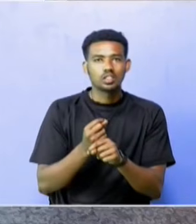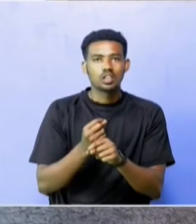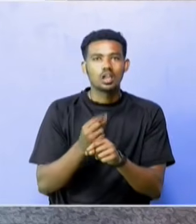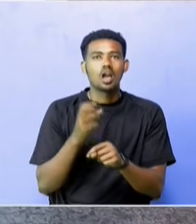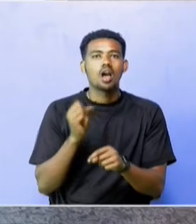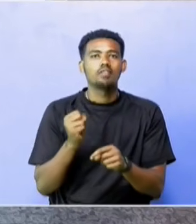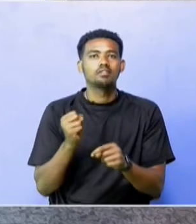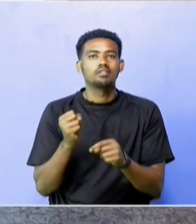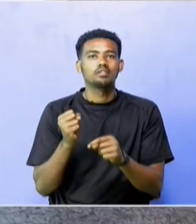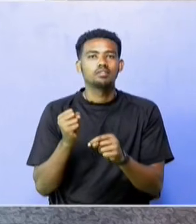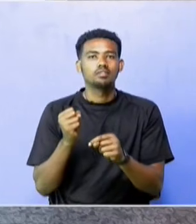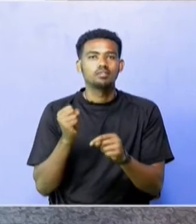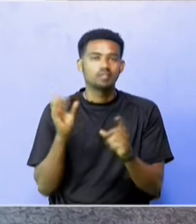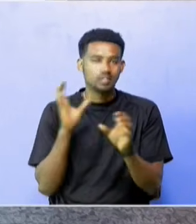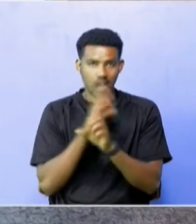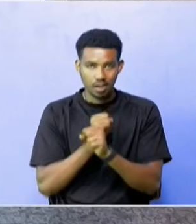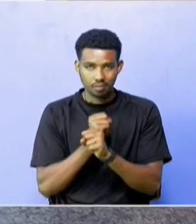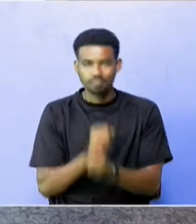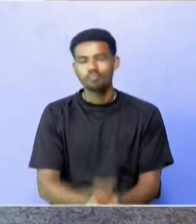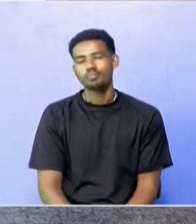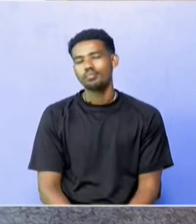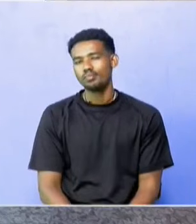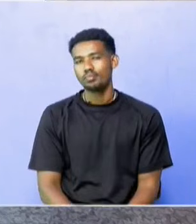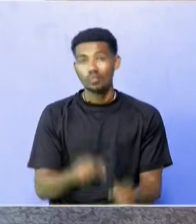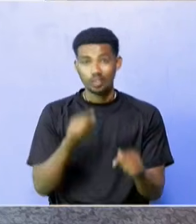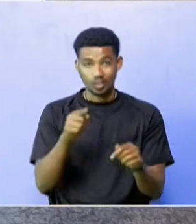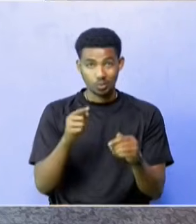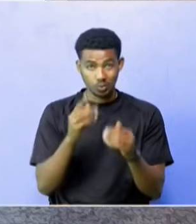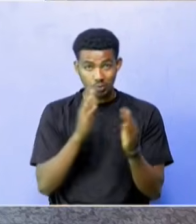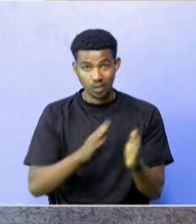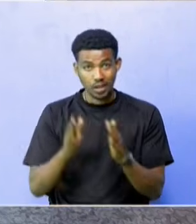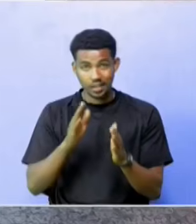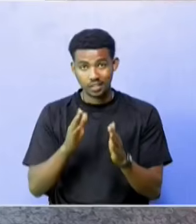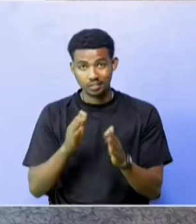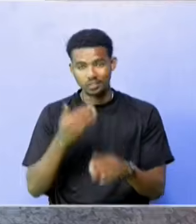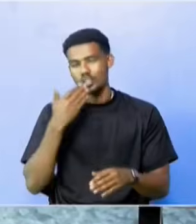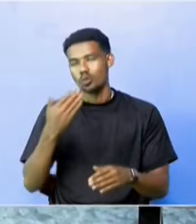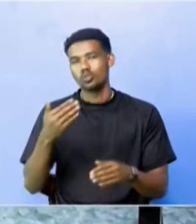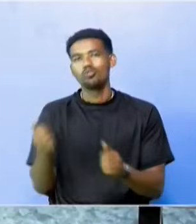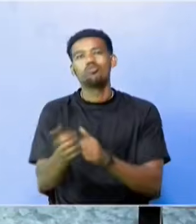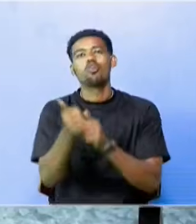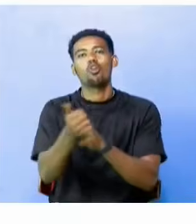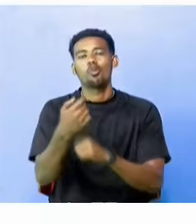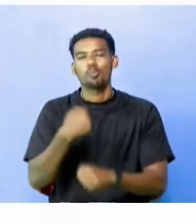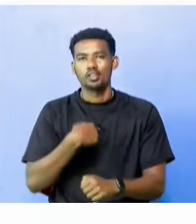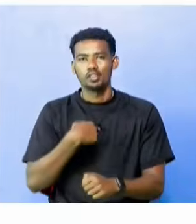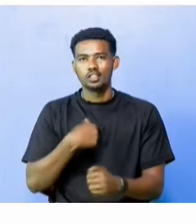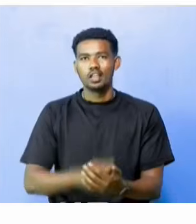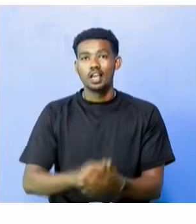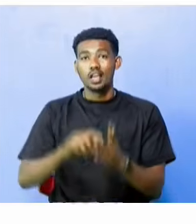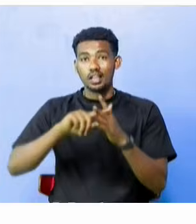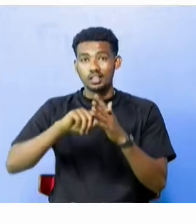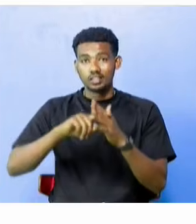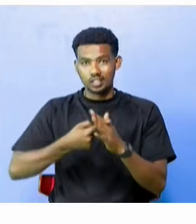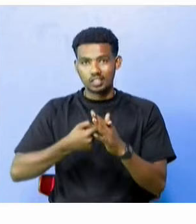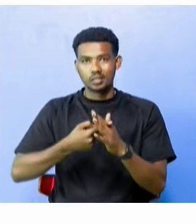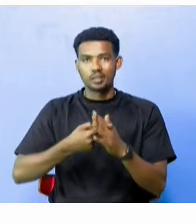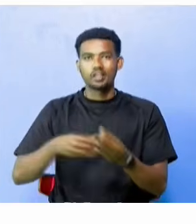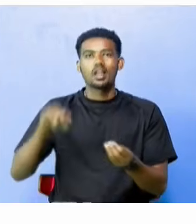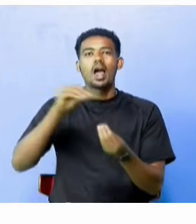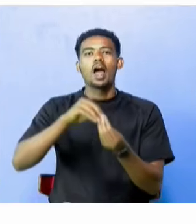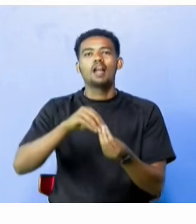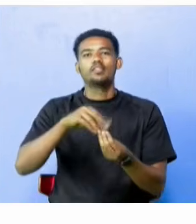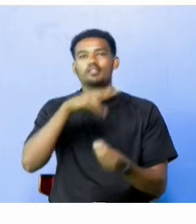right? So are you ready? Wonderful. Follow me. Let's begin by saying adverbs.